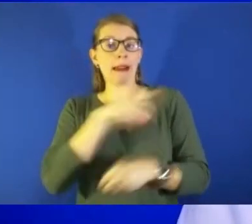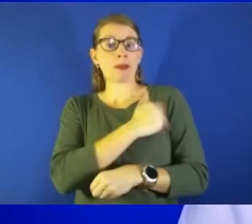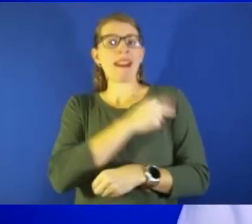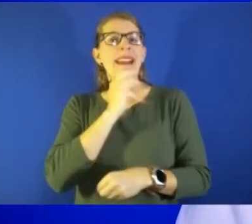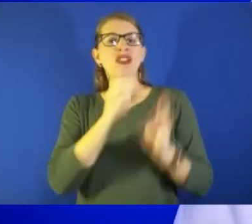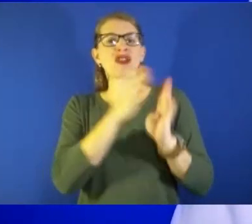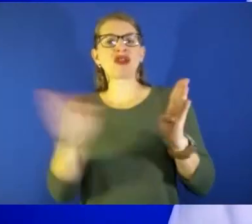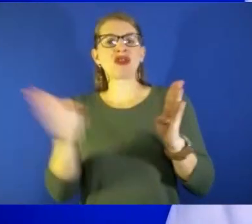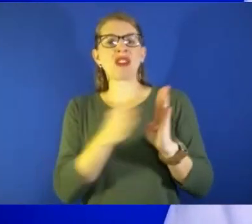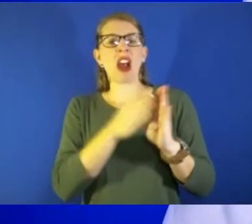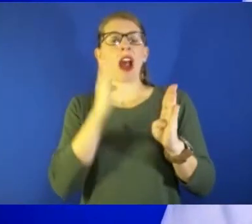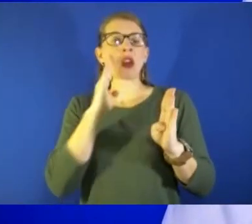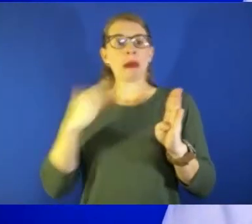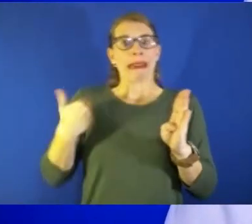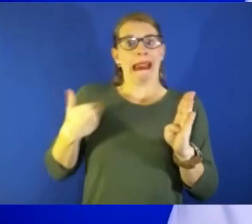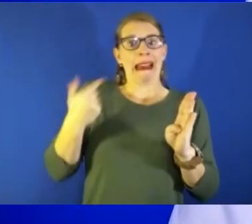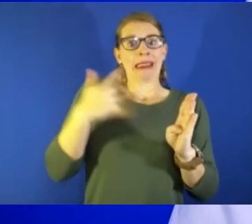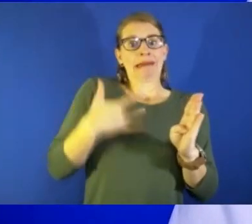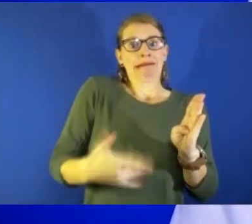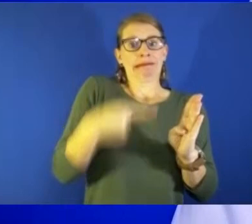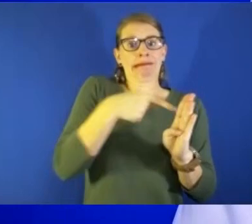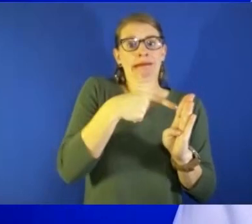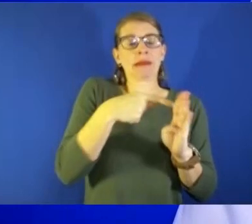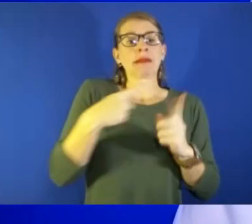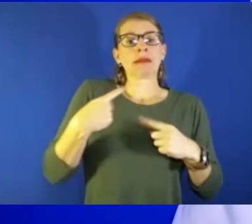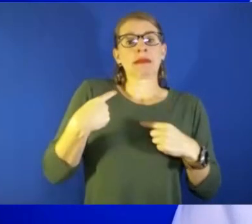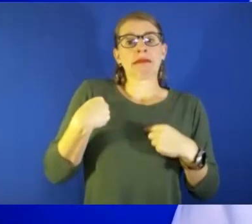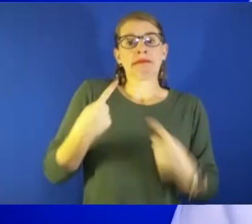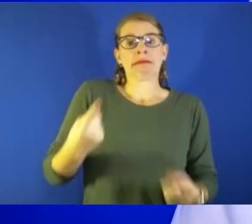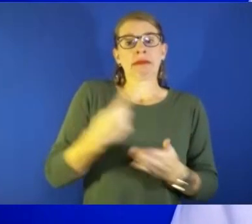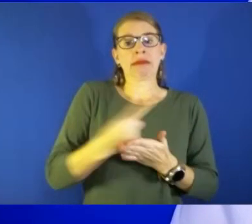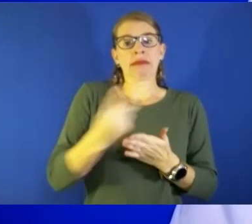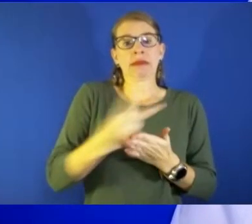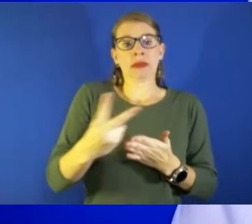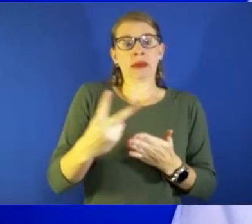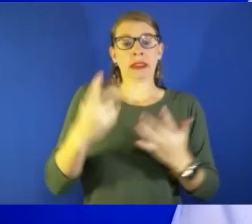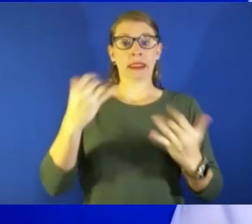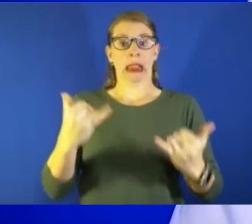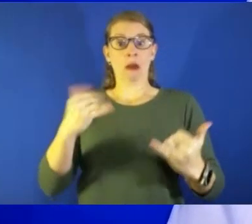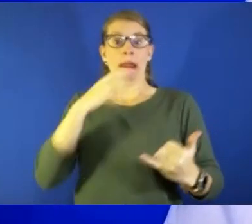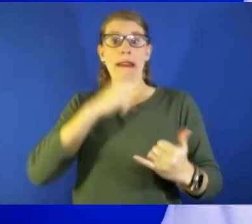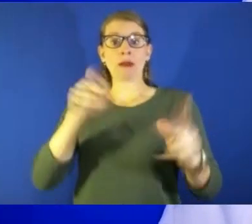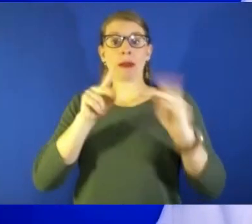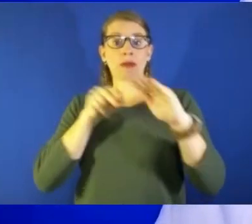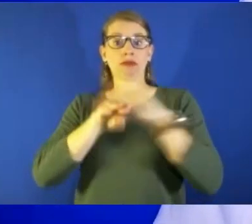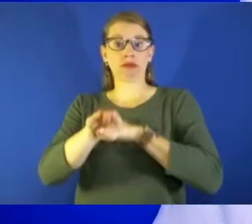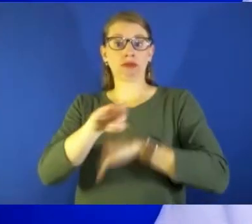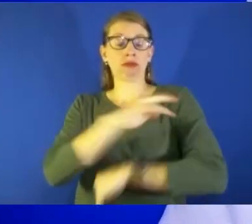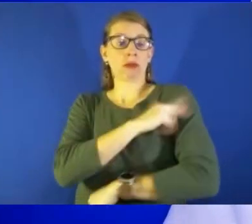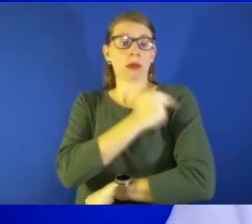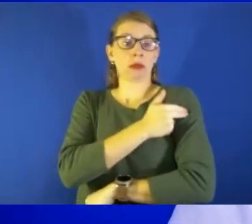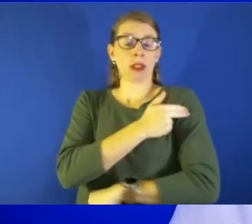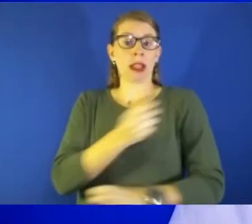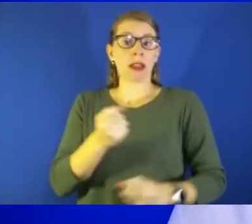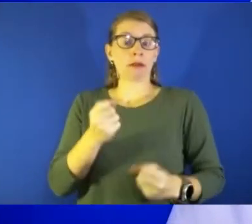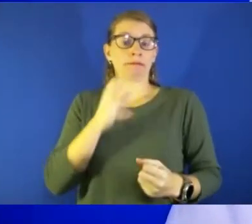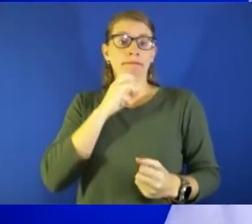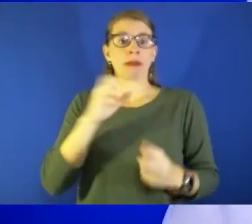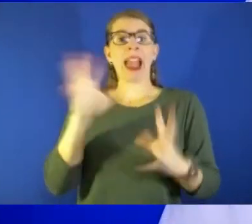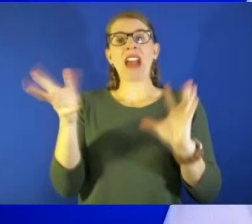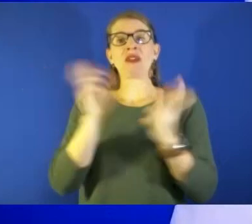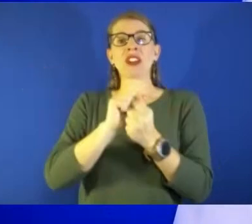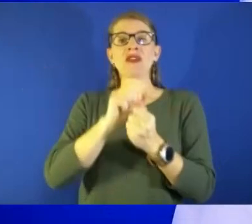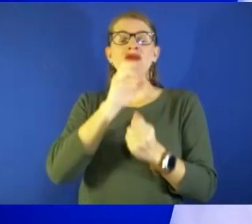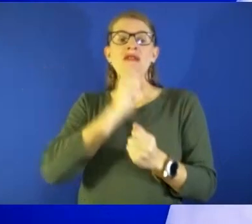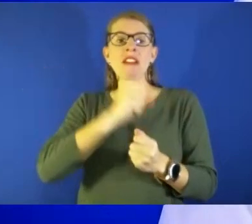trending younger over the past few weeks, but what are you seeing right now? Yeah, we did see our average age of unvaccinated